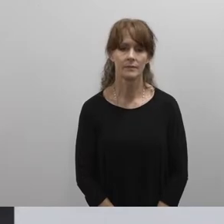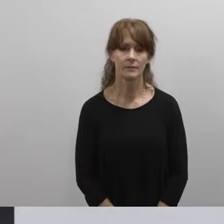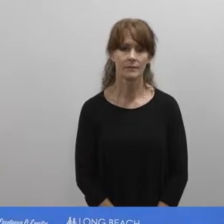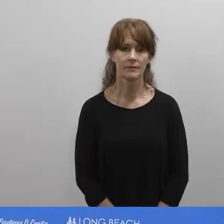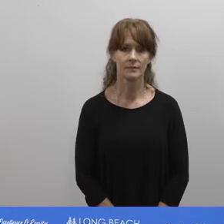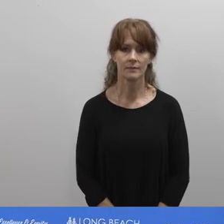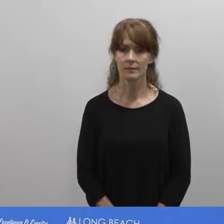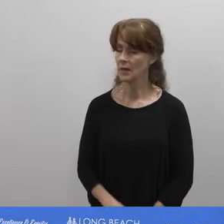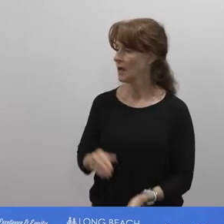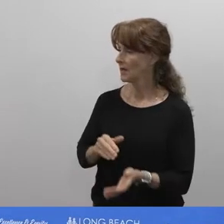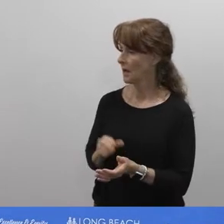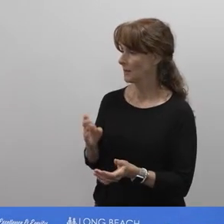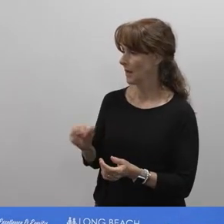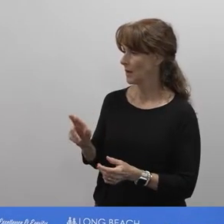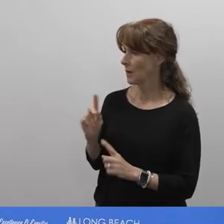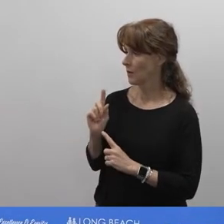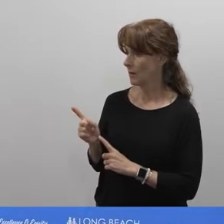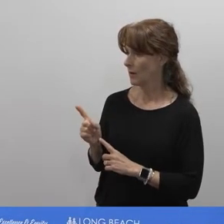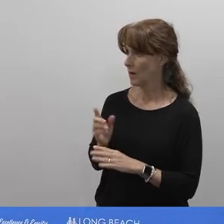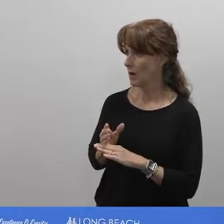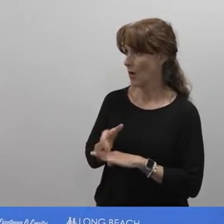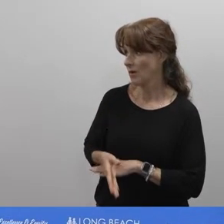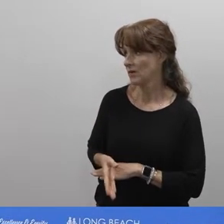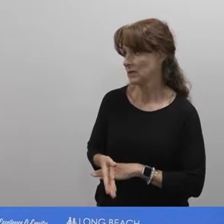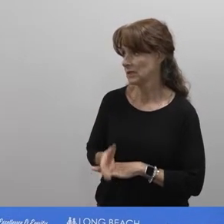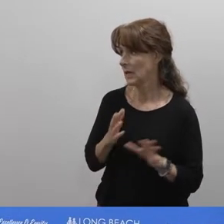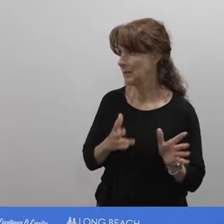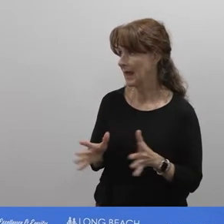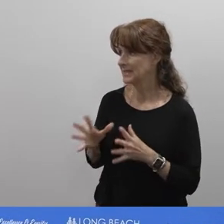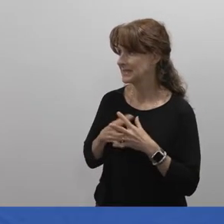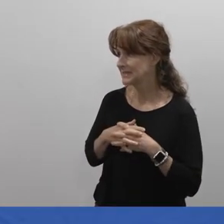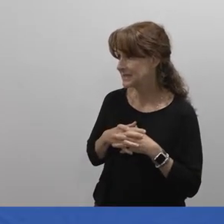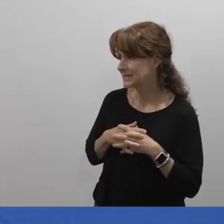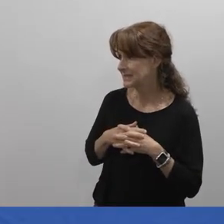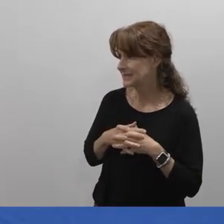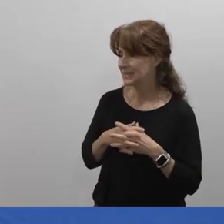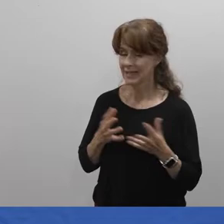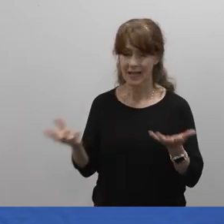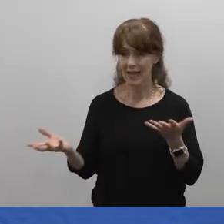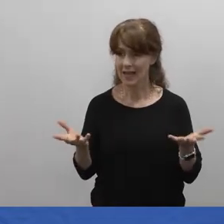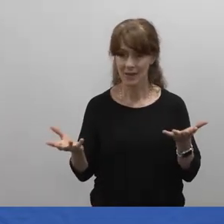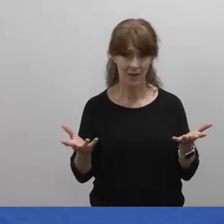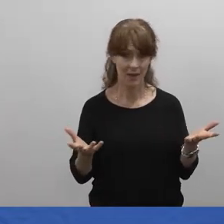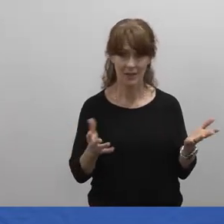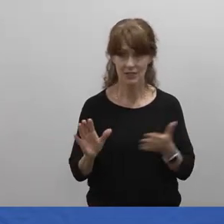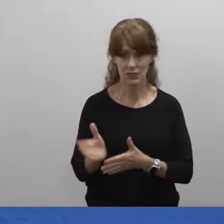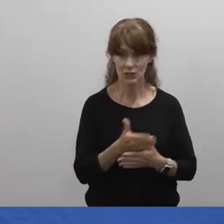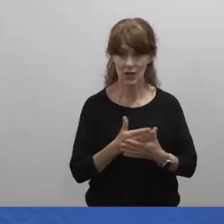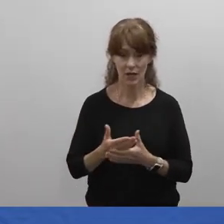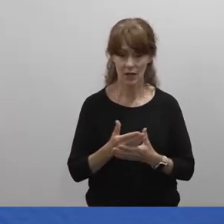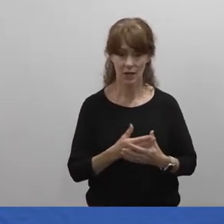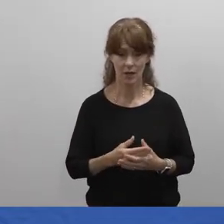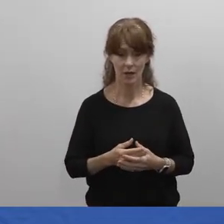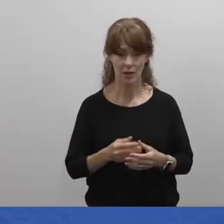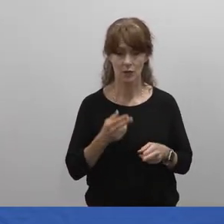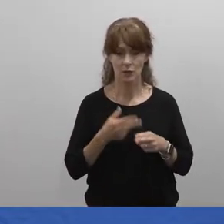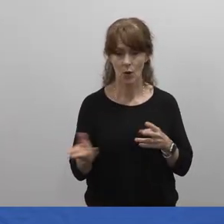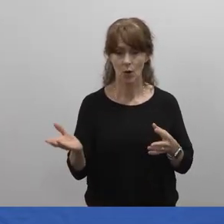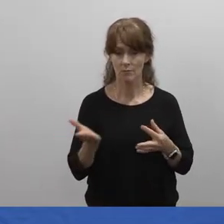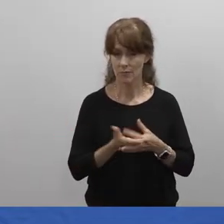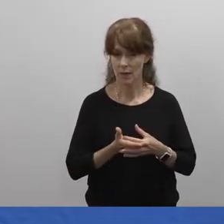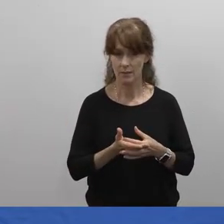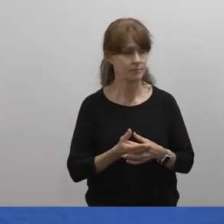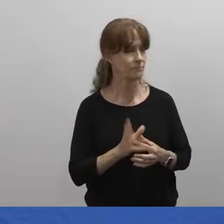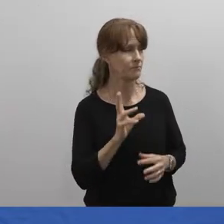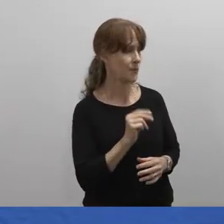Dr. Baker, we're 1 minute over plans. Anything we want to highlight or share before we go to a short recess? No, I think